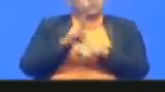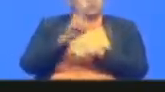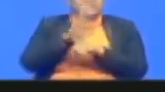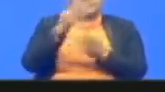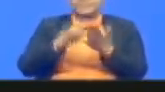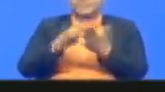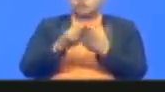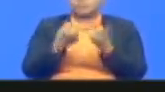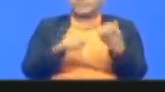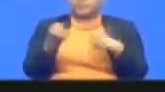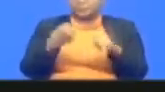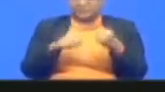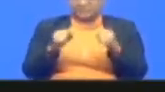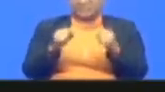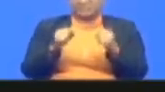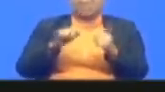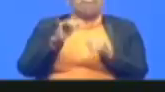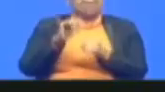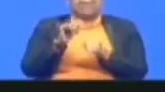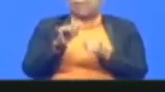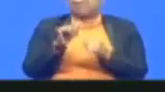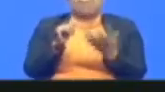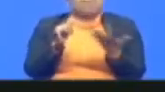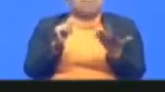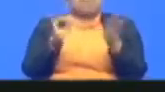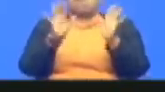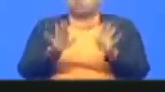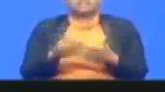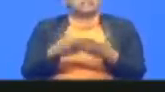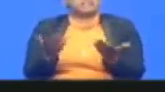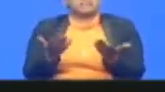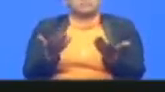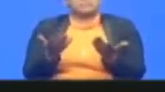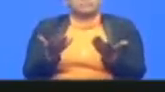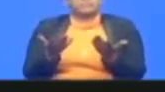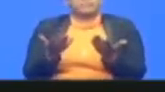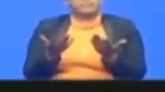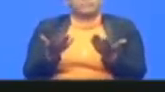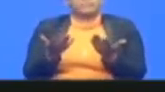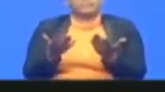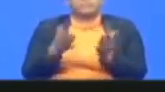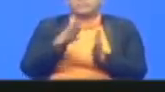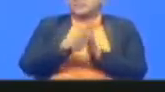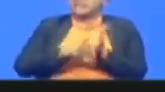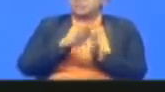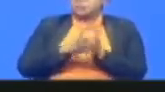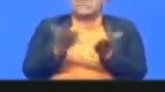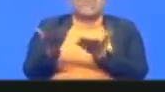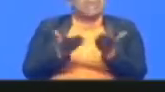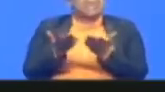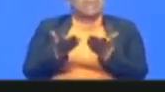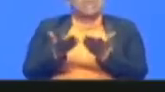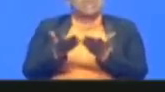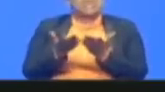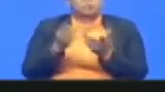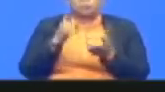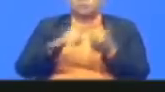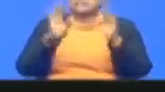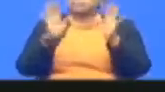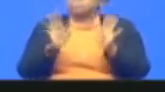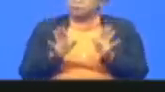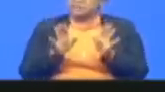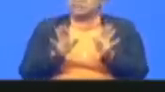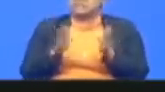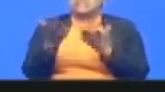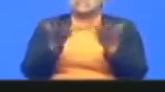financial performance was pointless. The P&L of a railway service is meaningless. What is important is the service